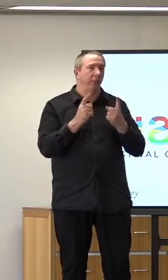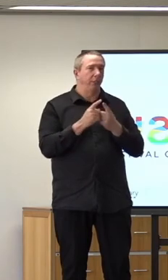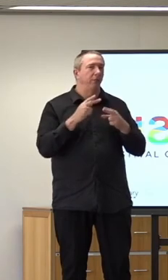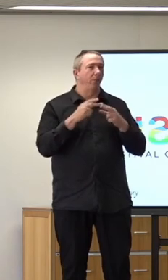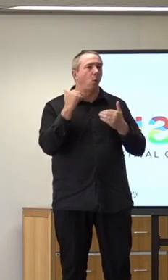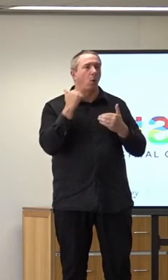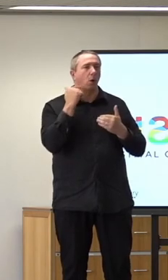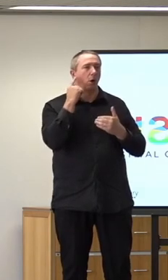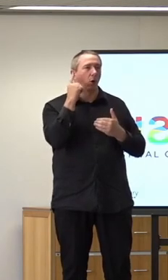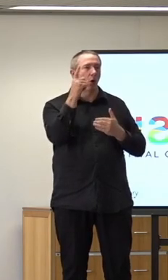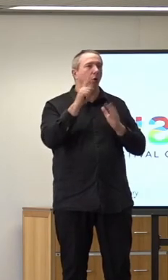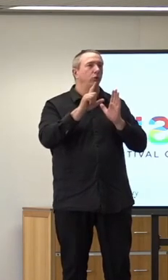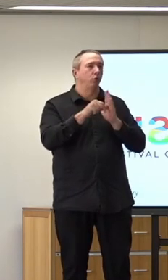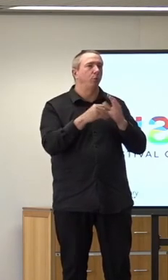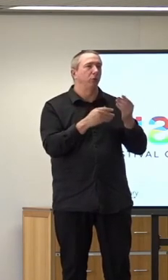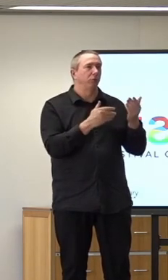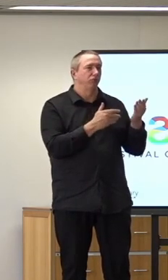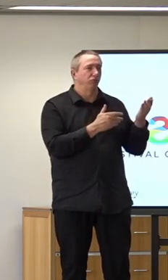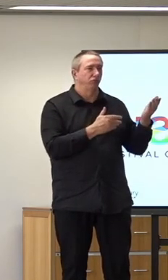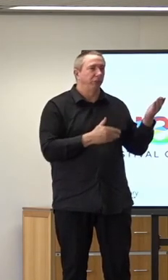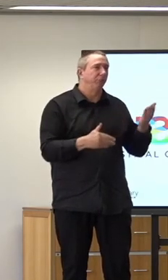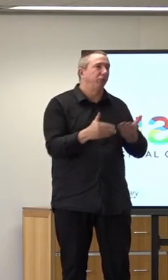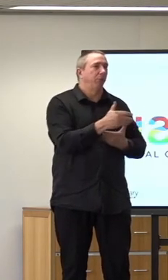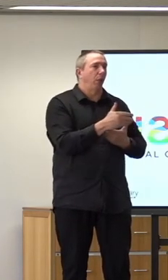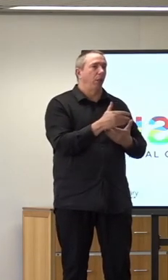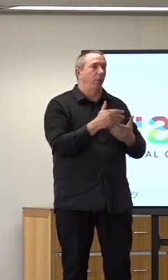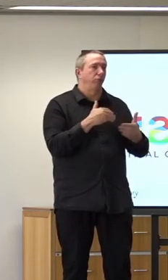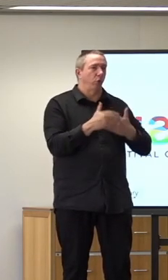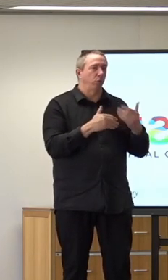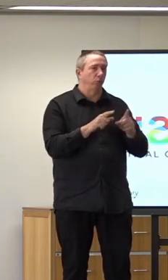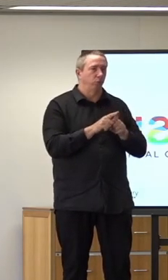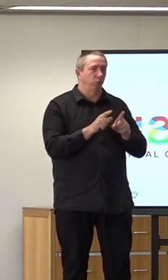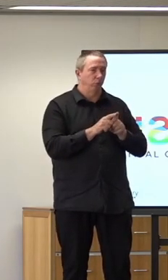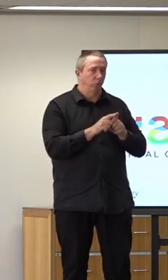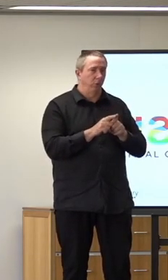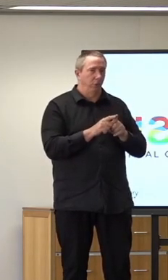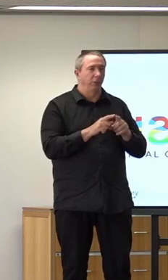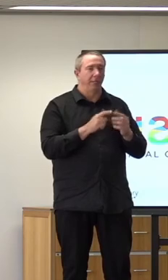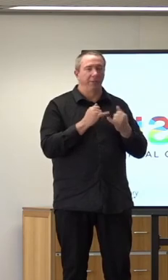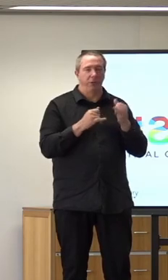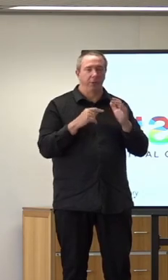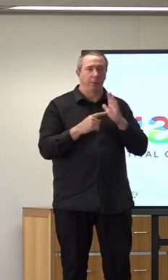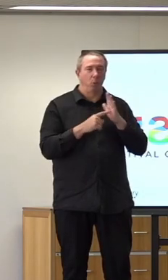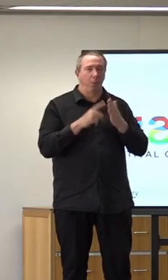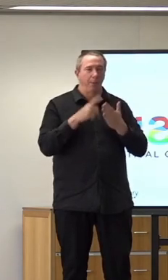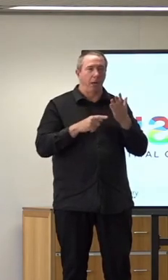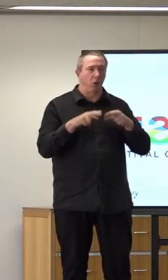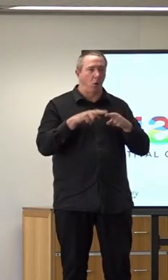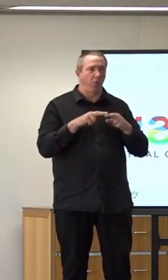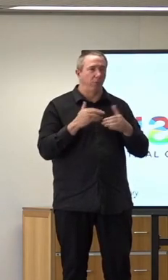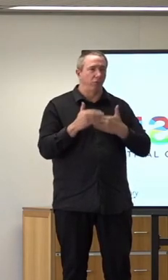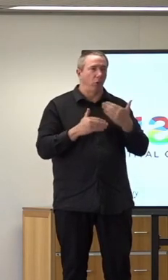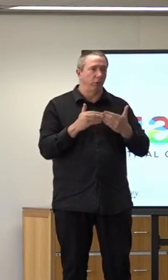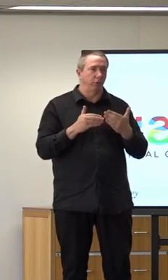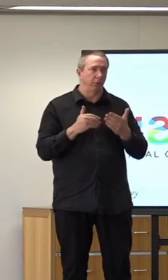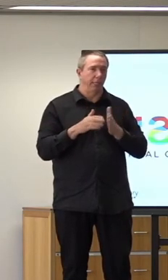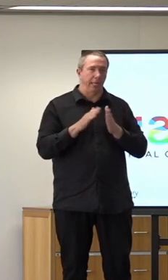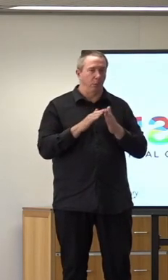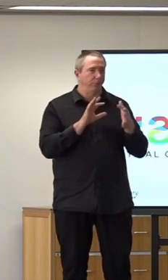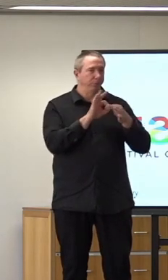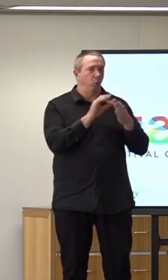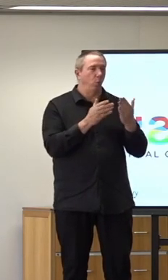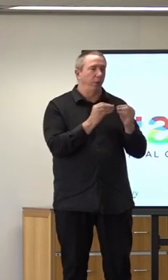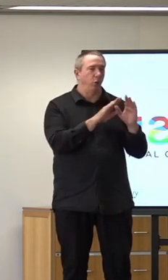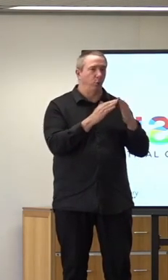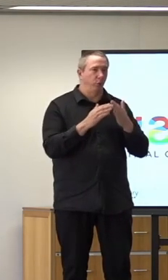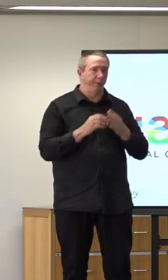long-term reciprocal. Reciprocity is at a really big central part of the way that we engage with community. We're